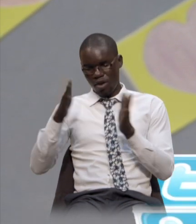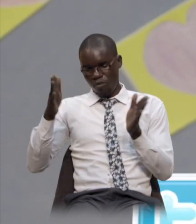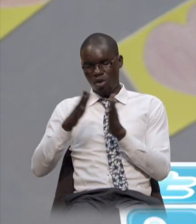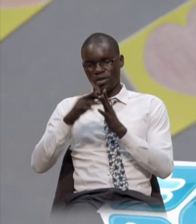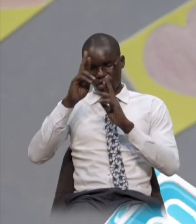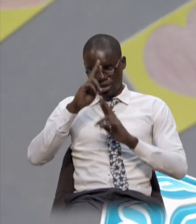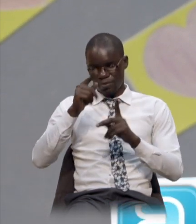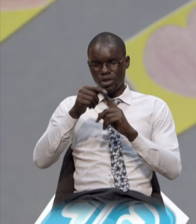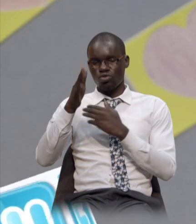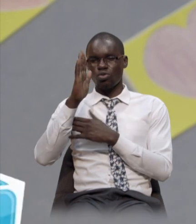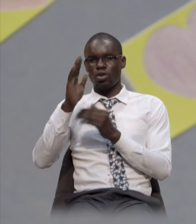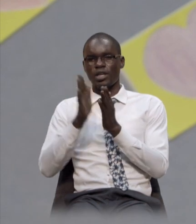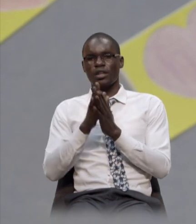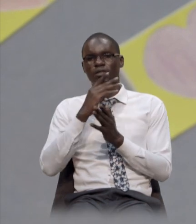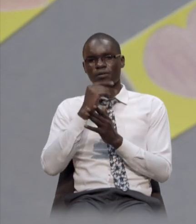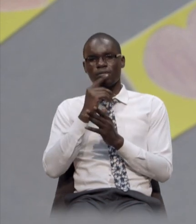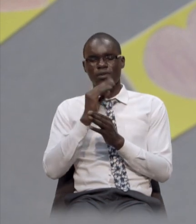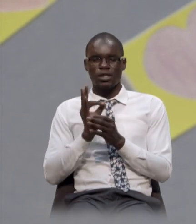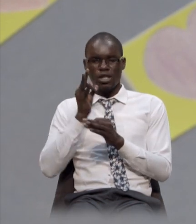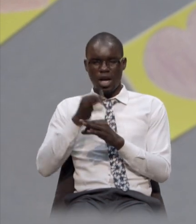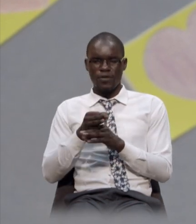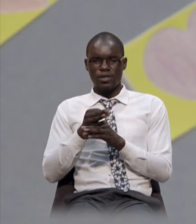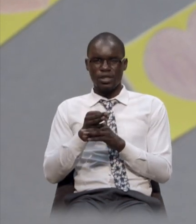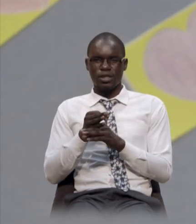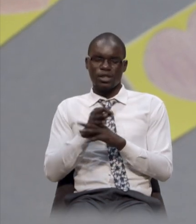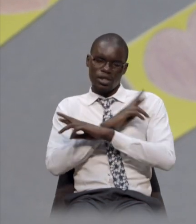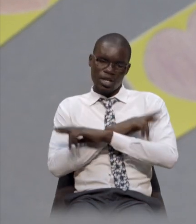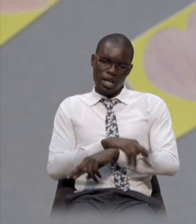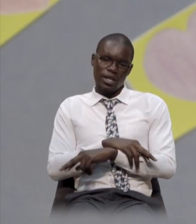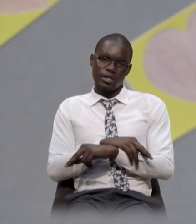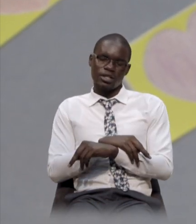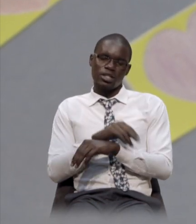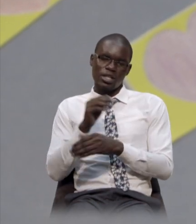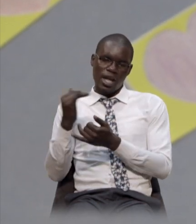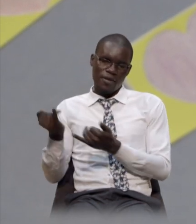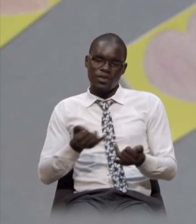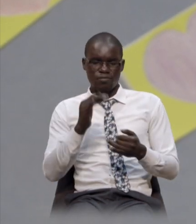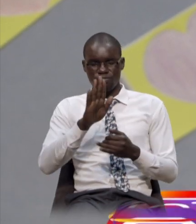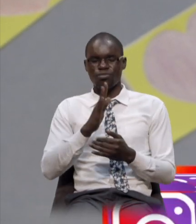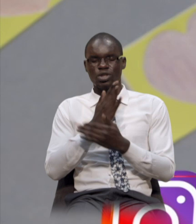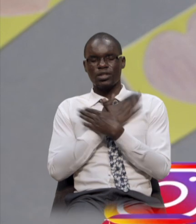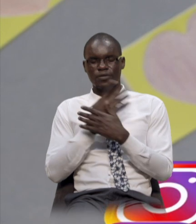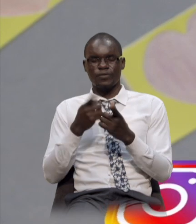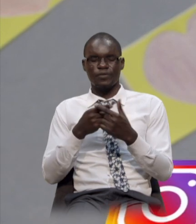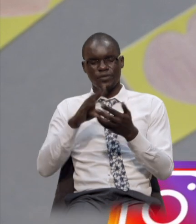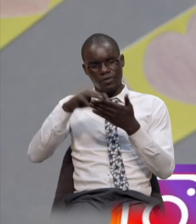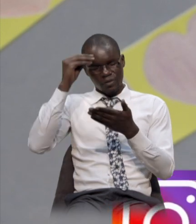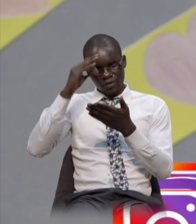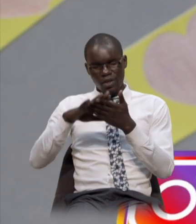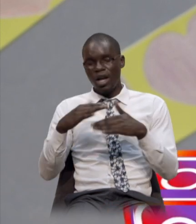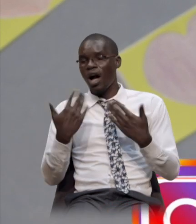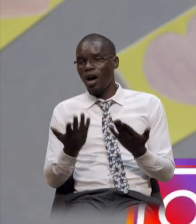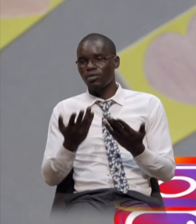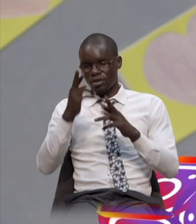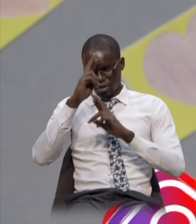both God and man. After the break, please call your friends and let us learn how to respect God and man, because it